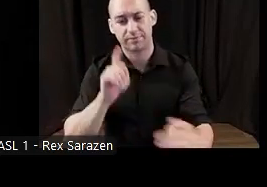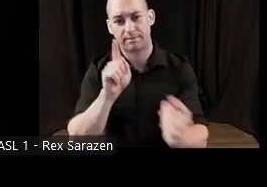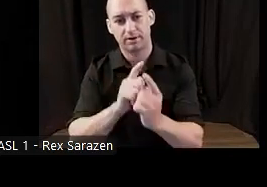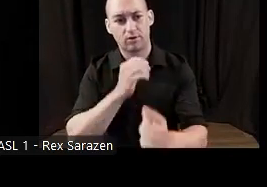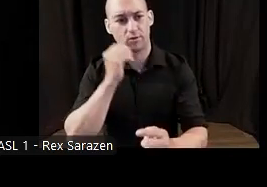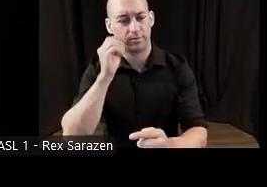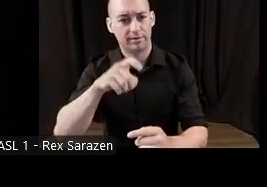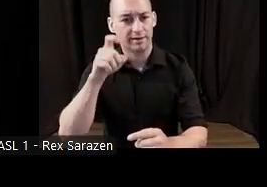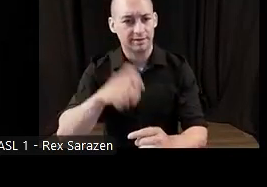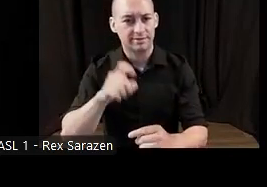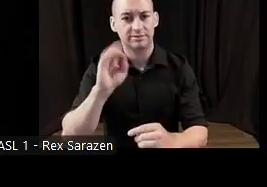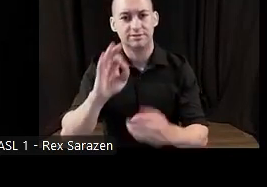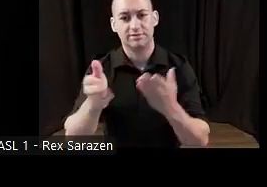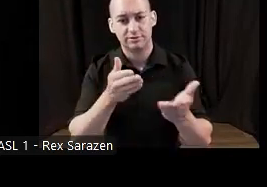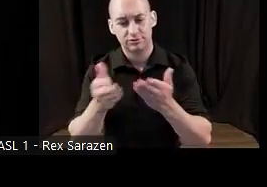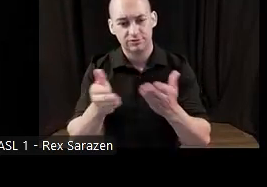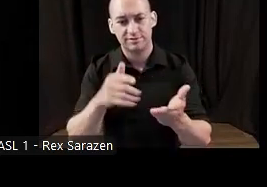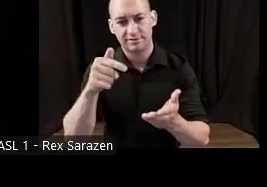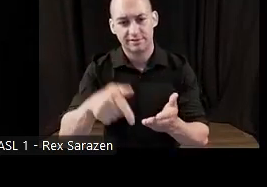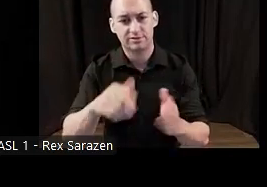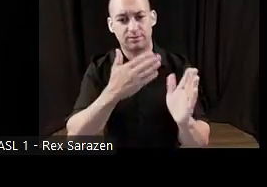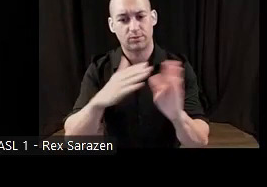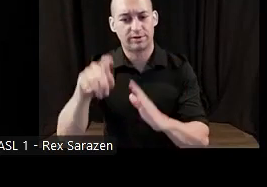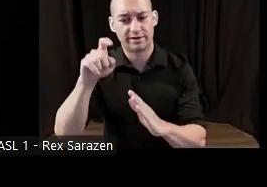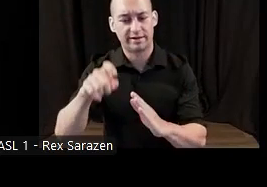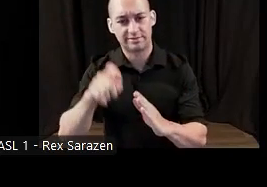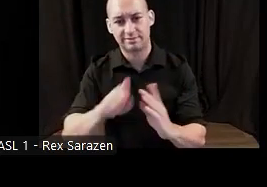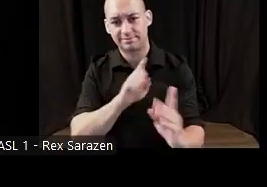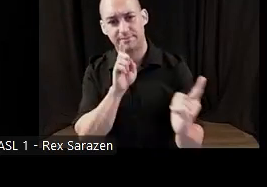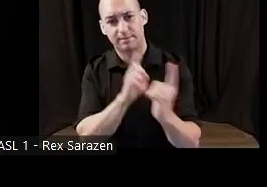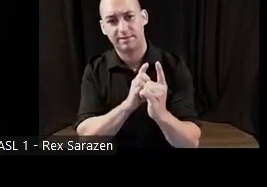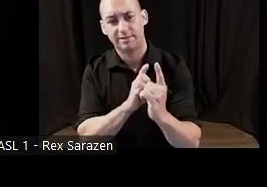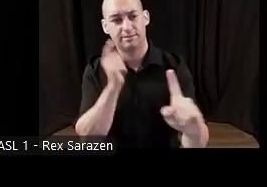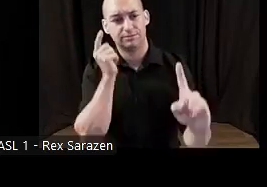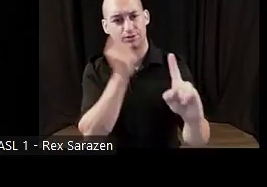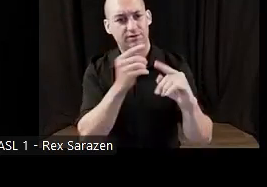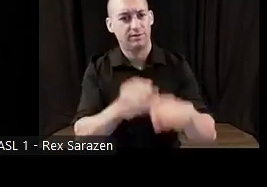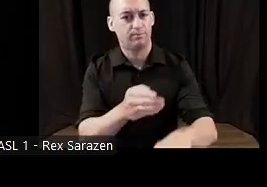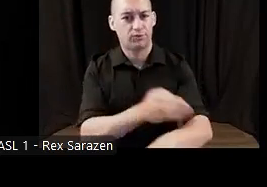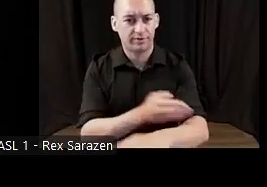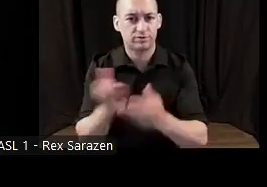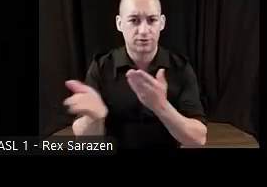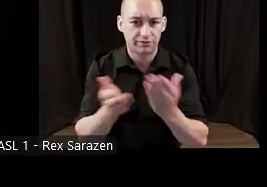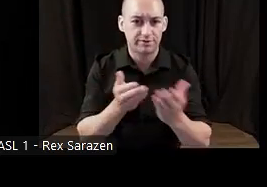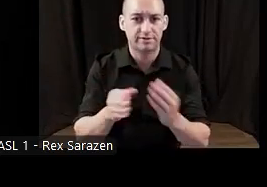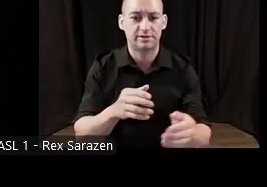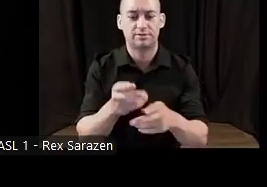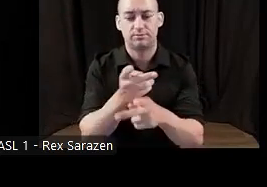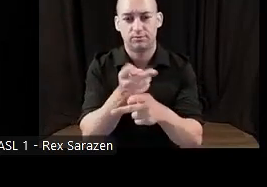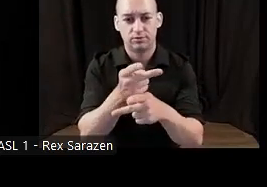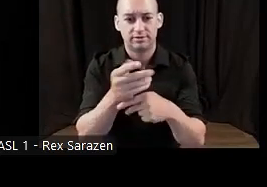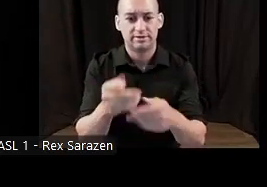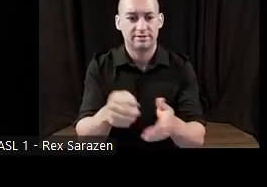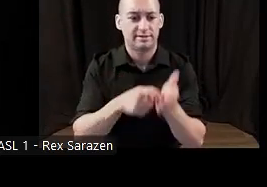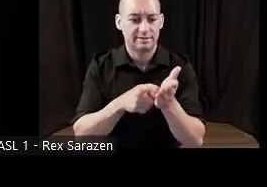this population in a way that meets the objectives of improving services and generating the